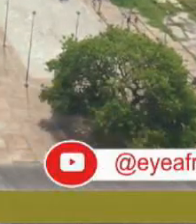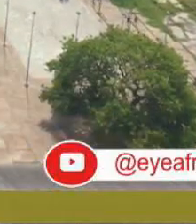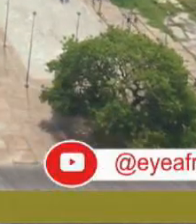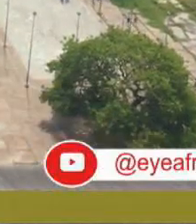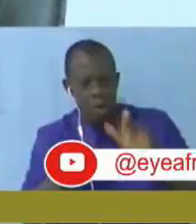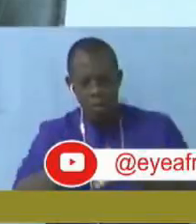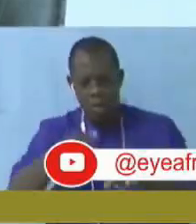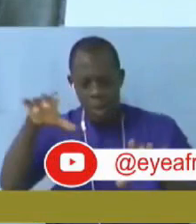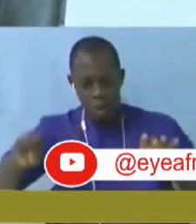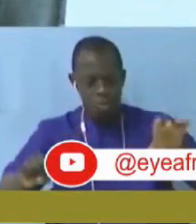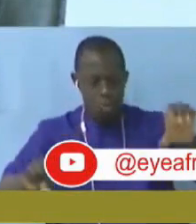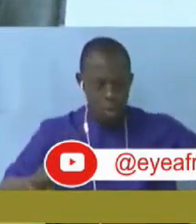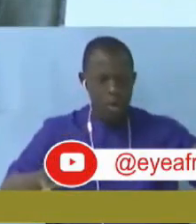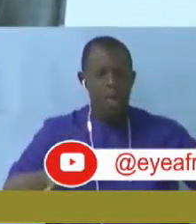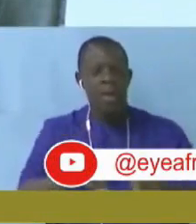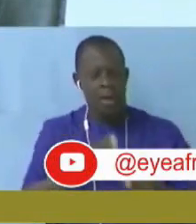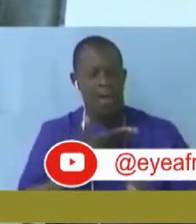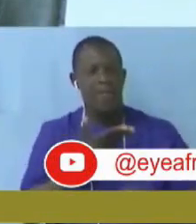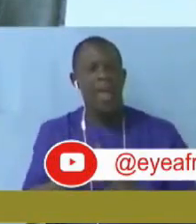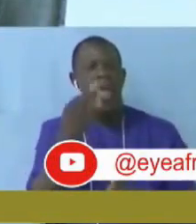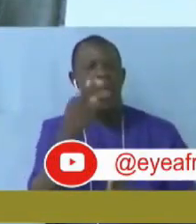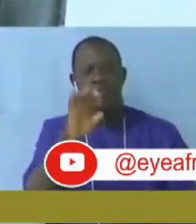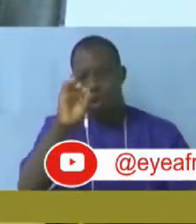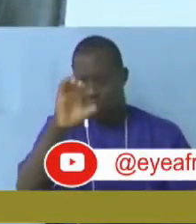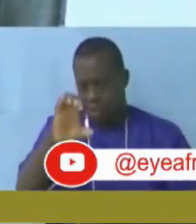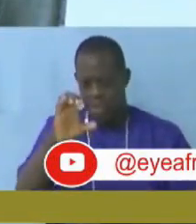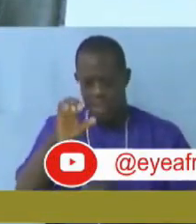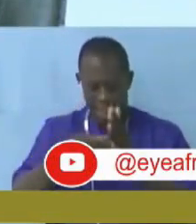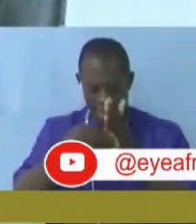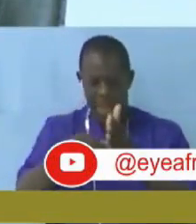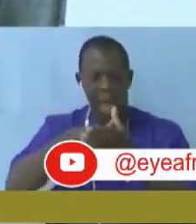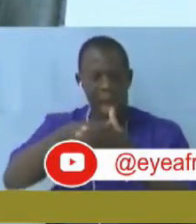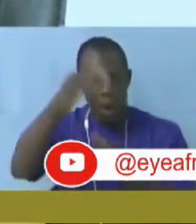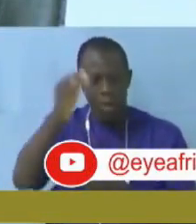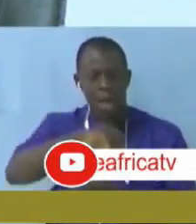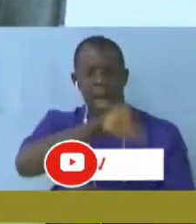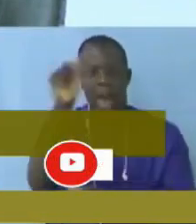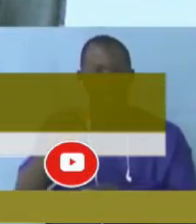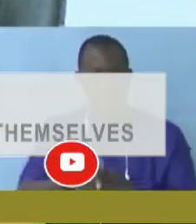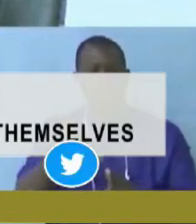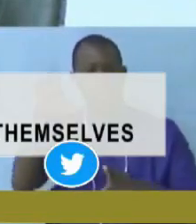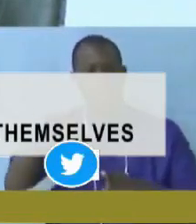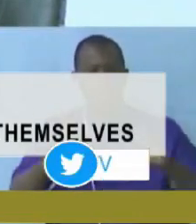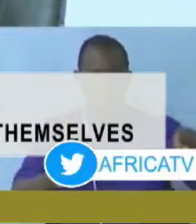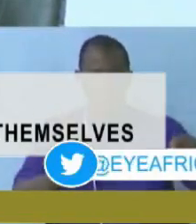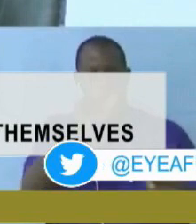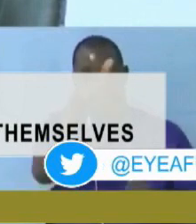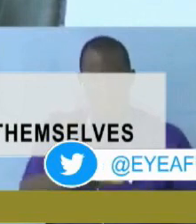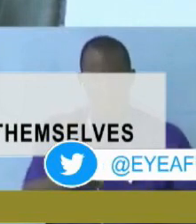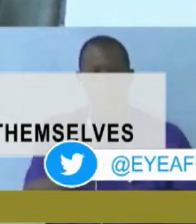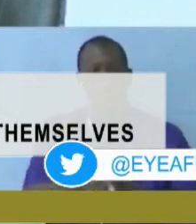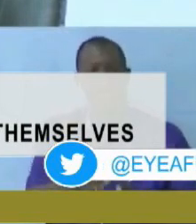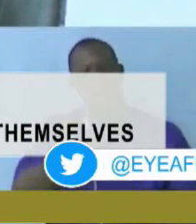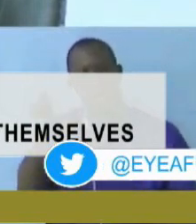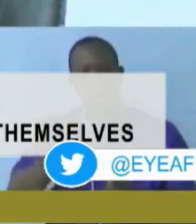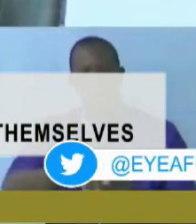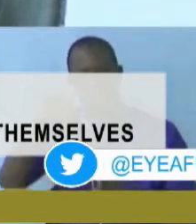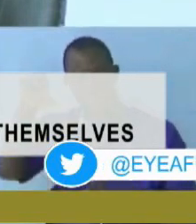1979. He joined the Gambia National Army in 2001, and after serving for 12 years in the army, he was discharged